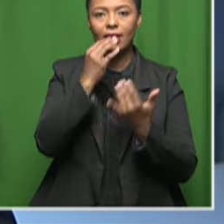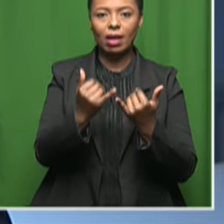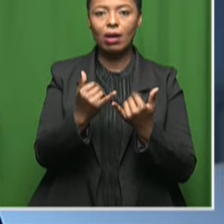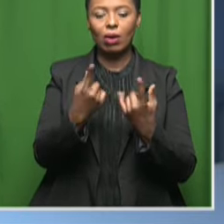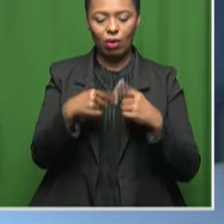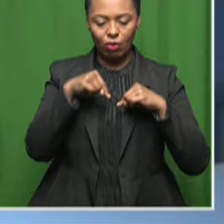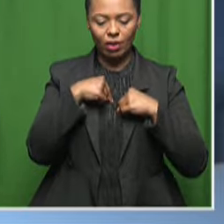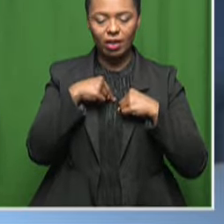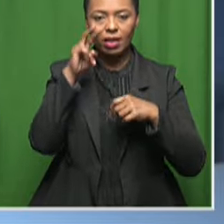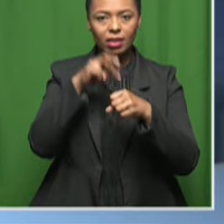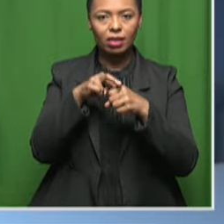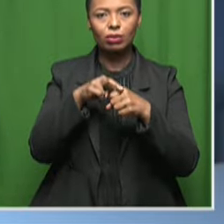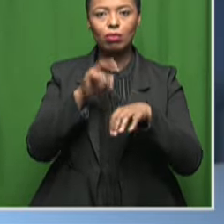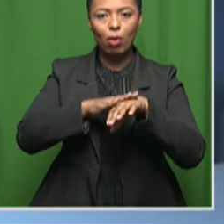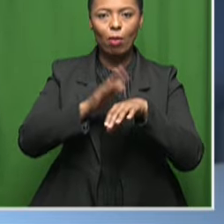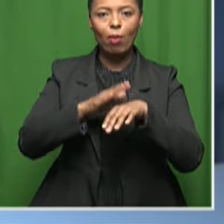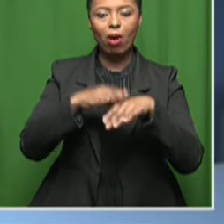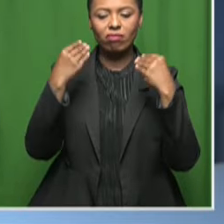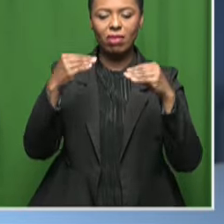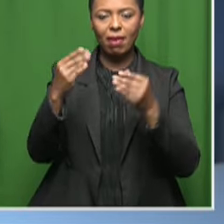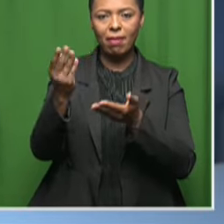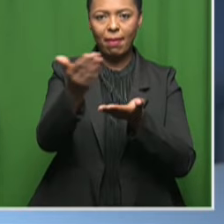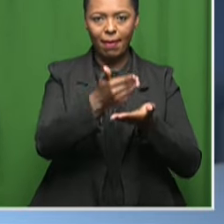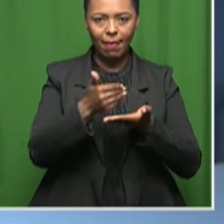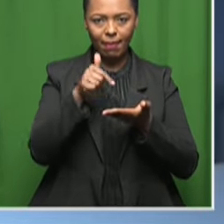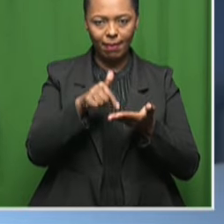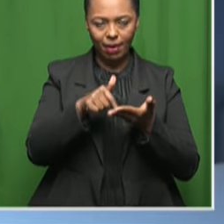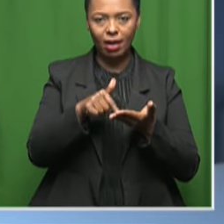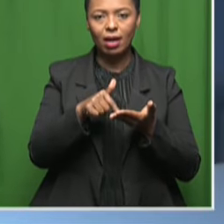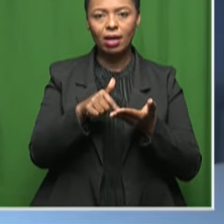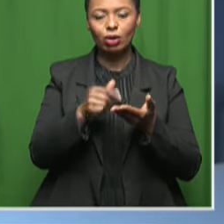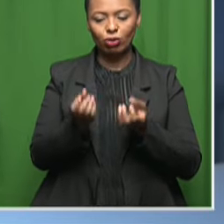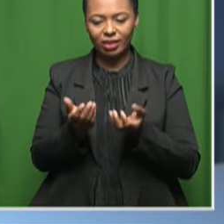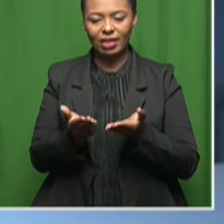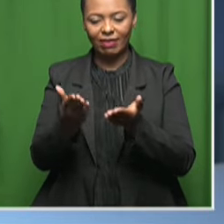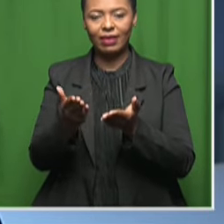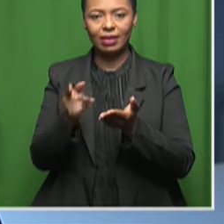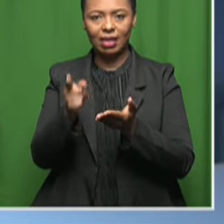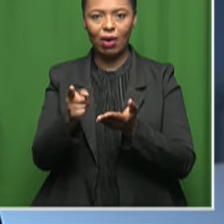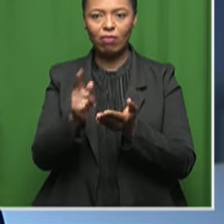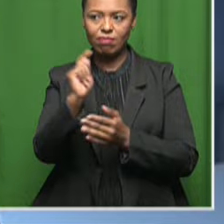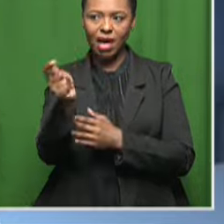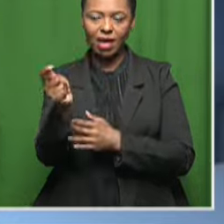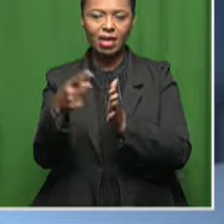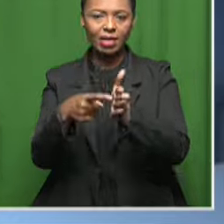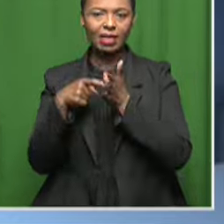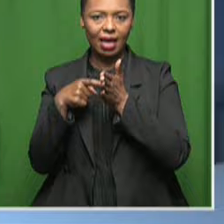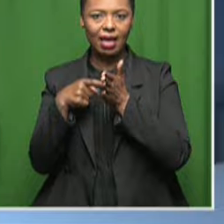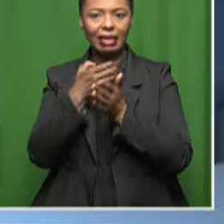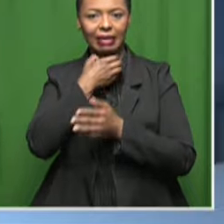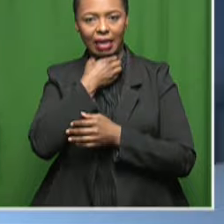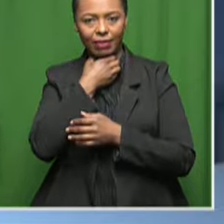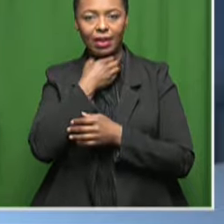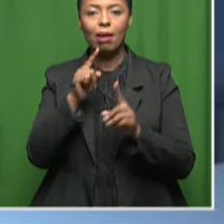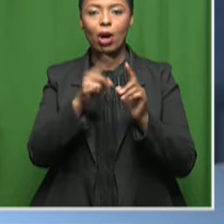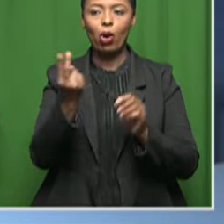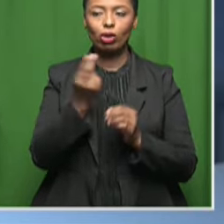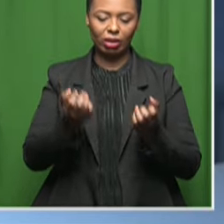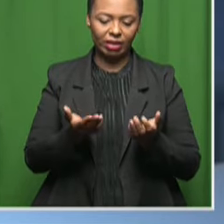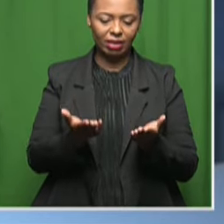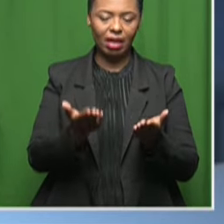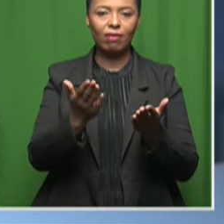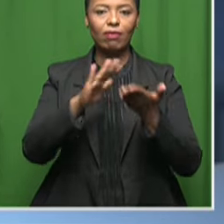for you to generate more revenue, to service the debt, but also to provide services to your population. The